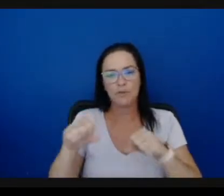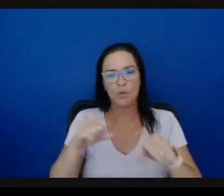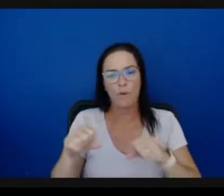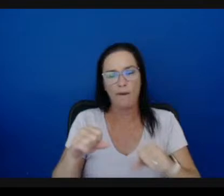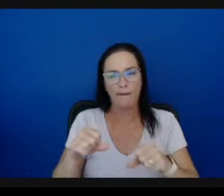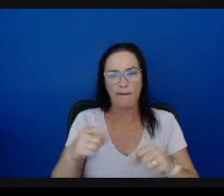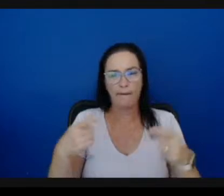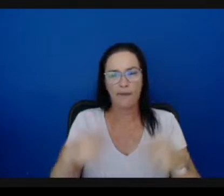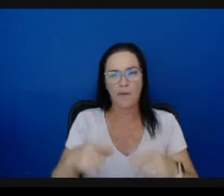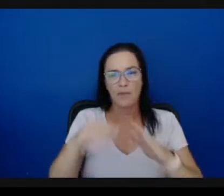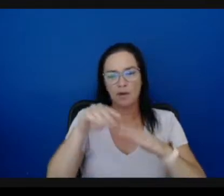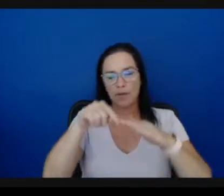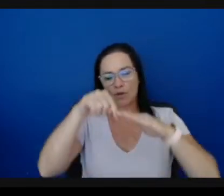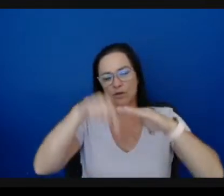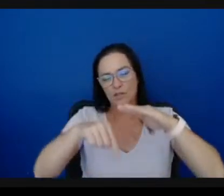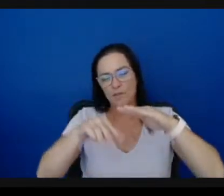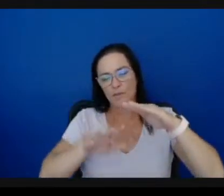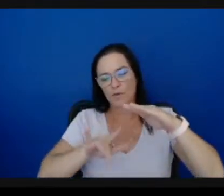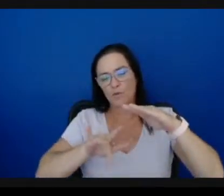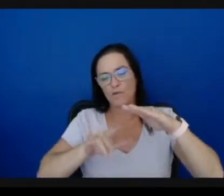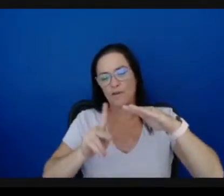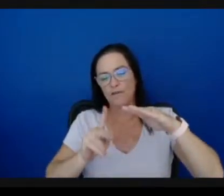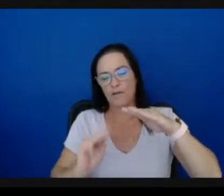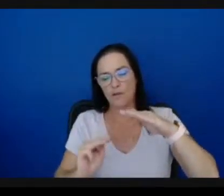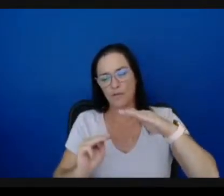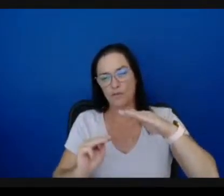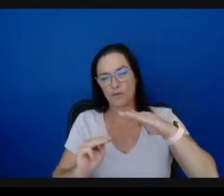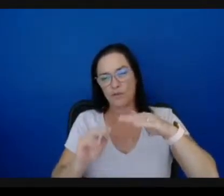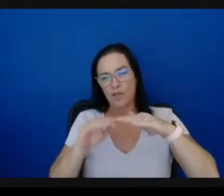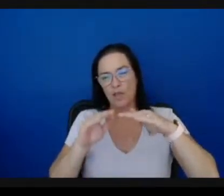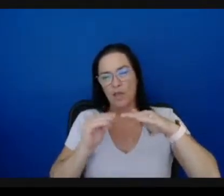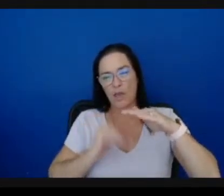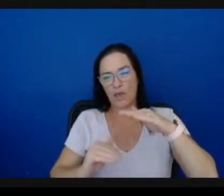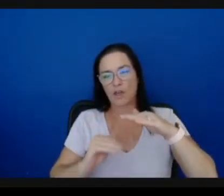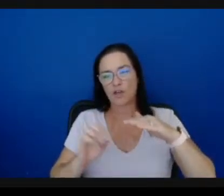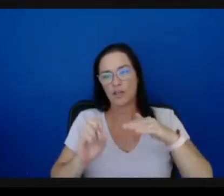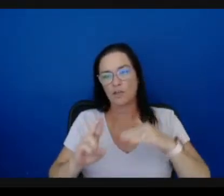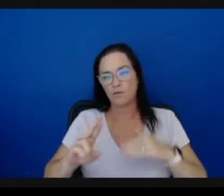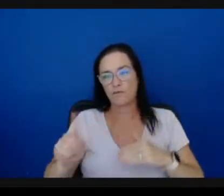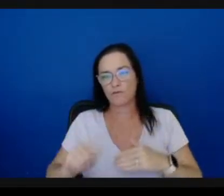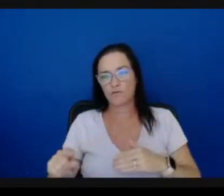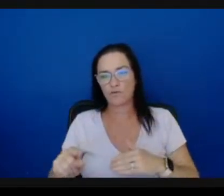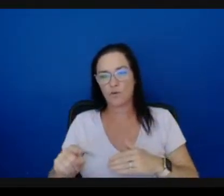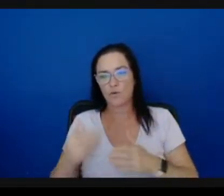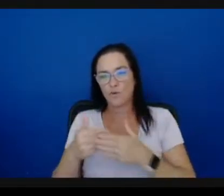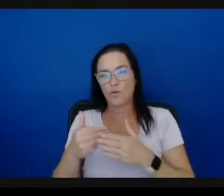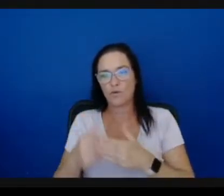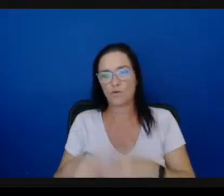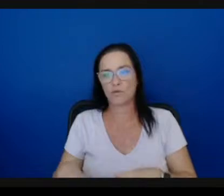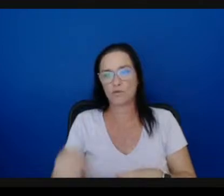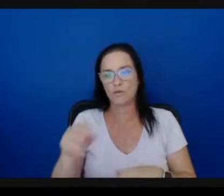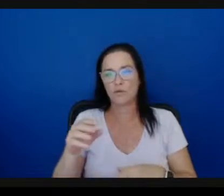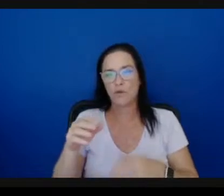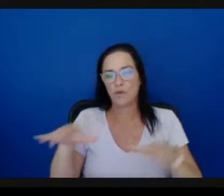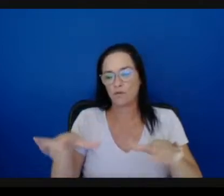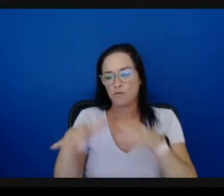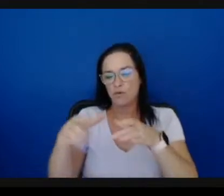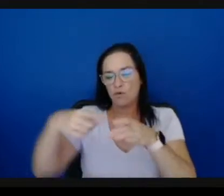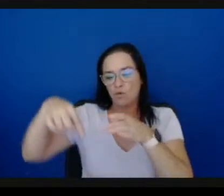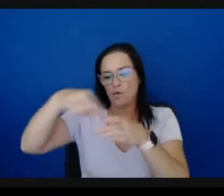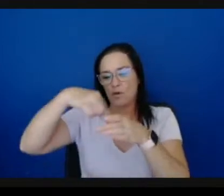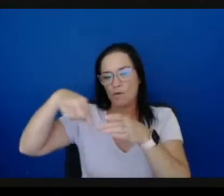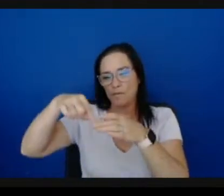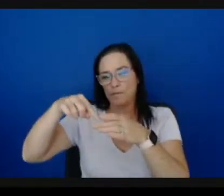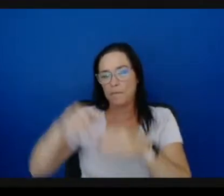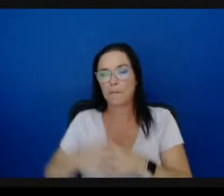at a depth of about 25 kilometers under the East Rift Zone of Kilauea near Maka'opuhi Crater.